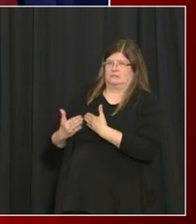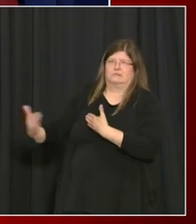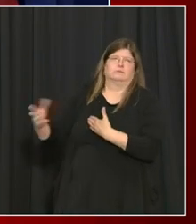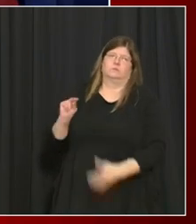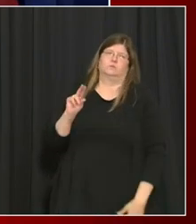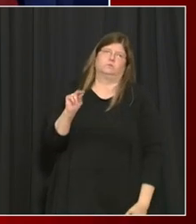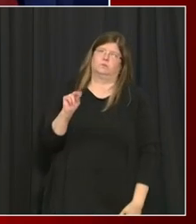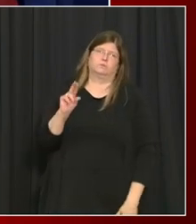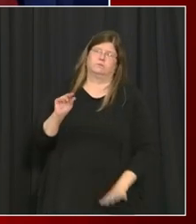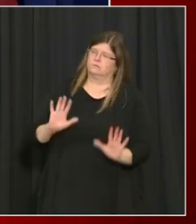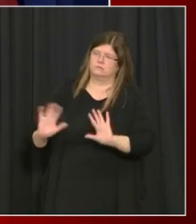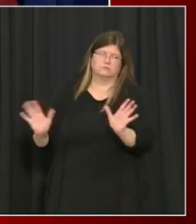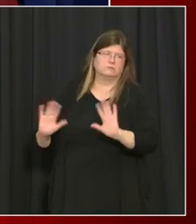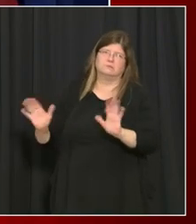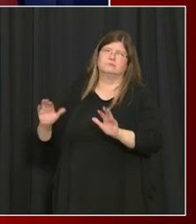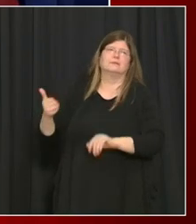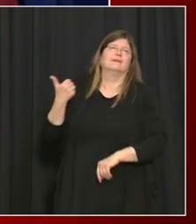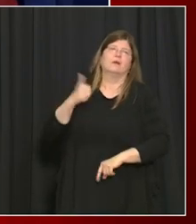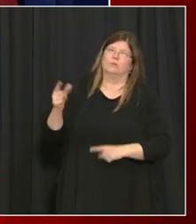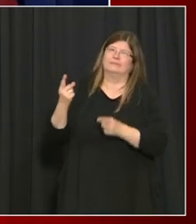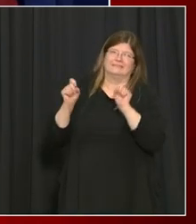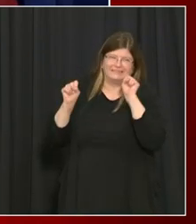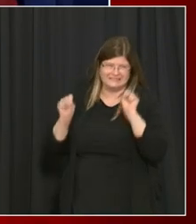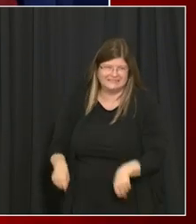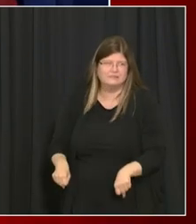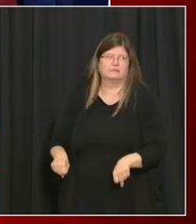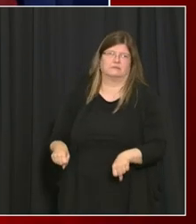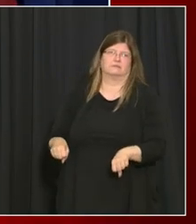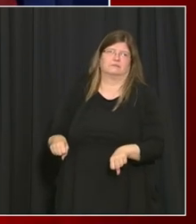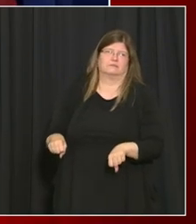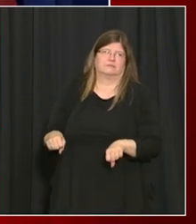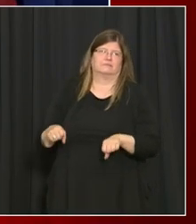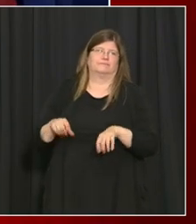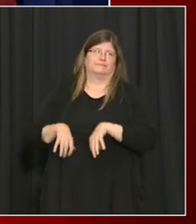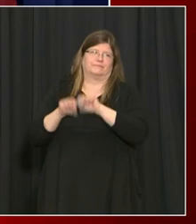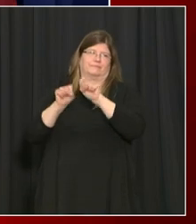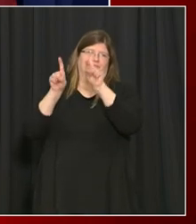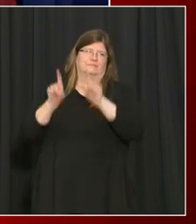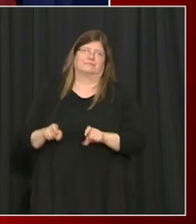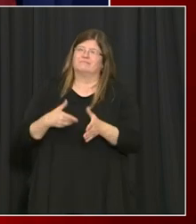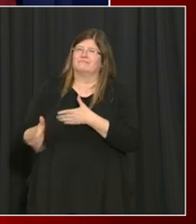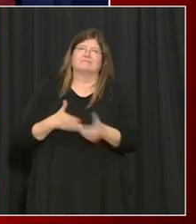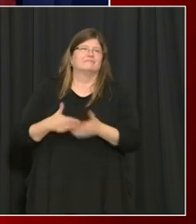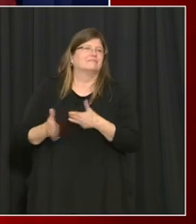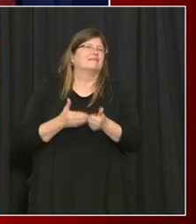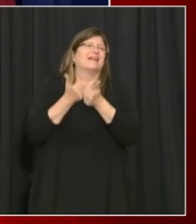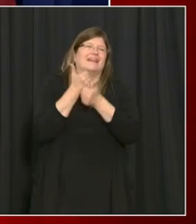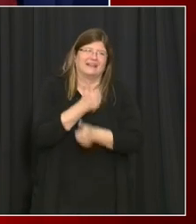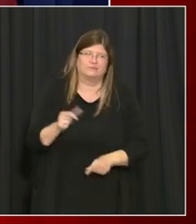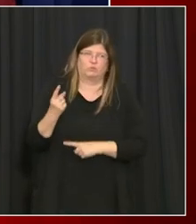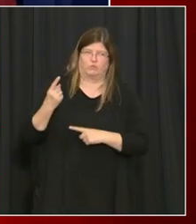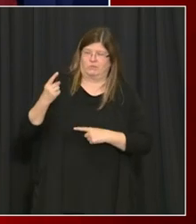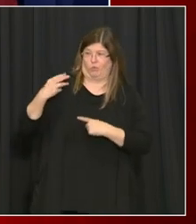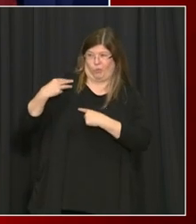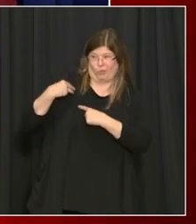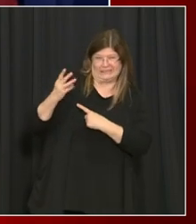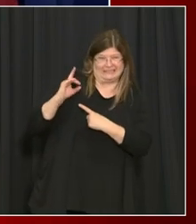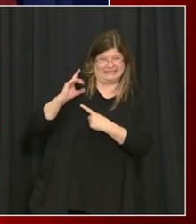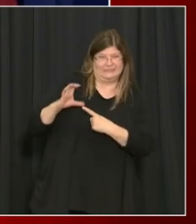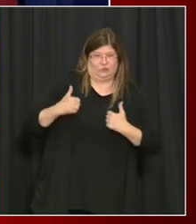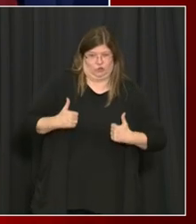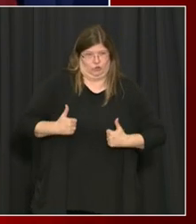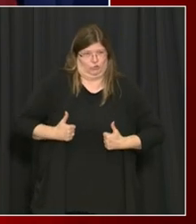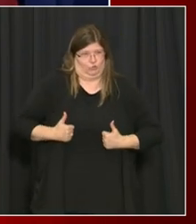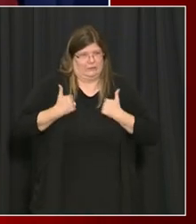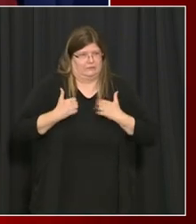working on our protocols to make sure that people who need a test can get a test.